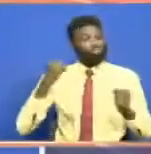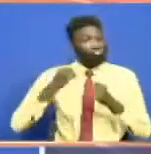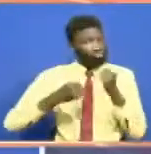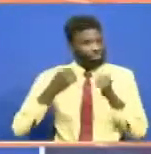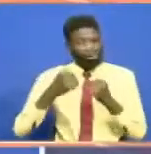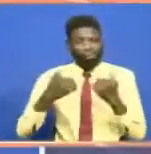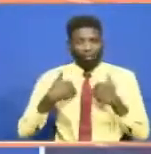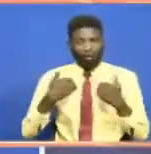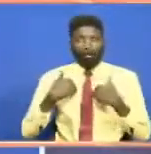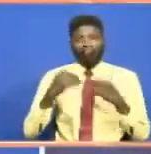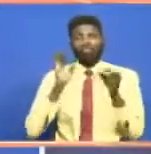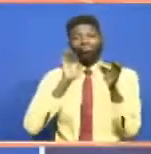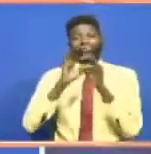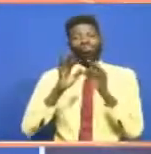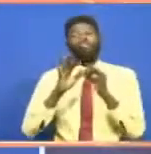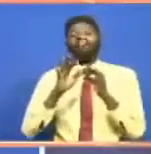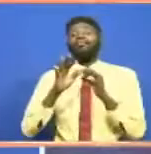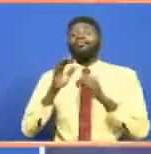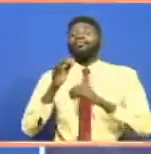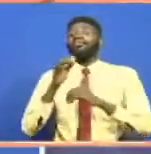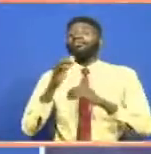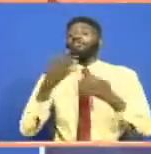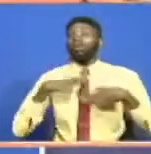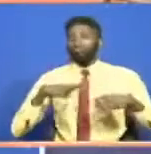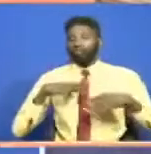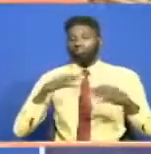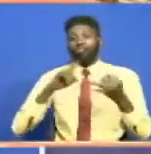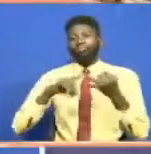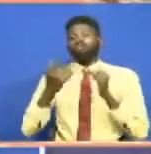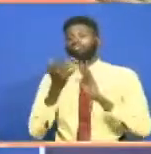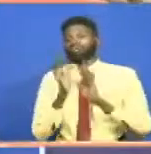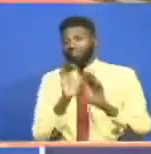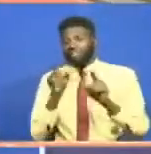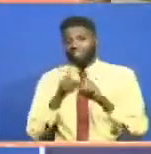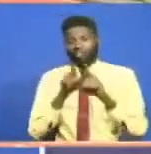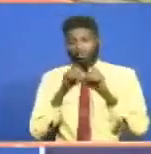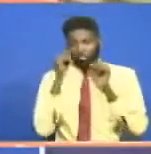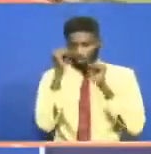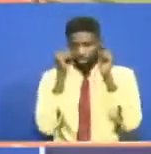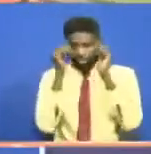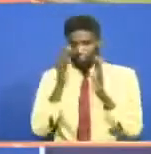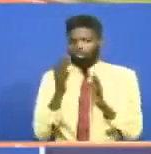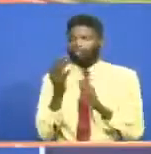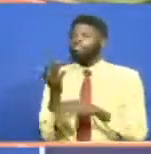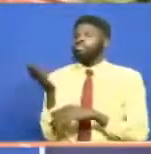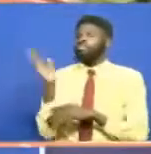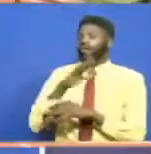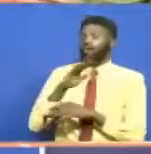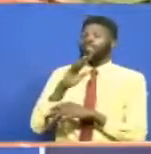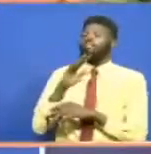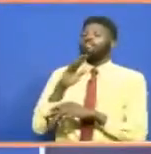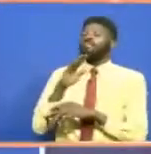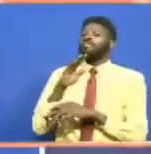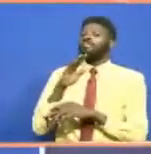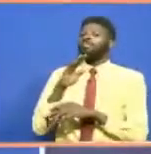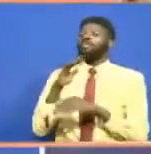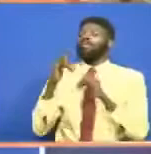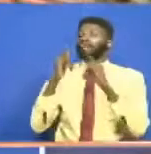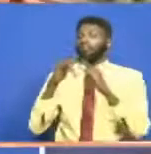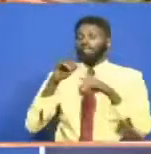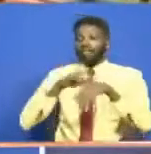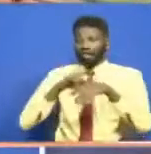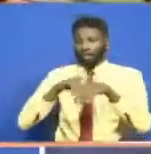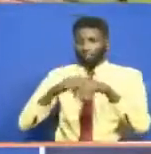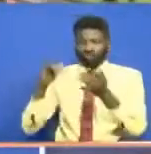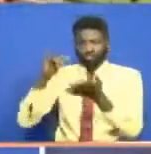including sprint athletes, taekwondo athletes, as well as four boxers, will rejoin the camp on arrival from DR Congo, and the men and women